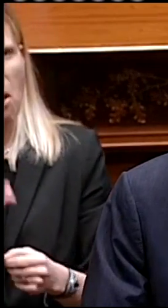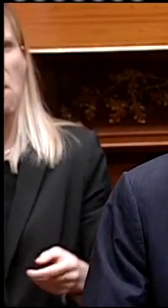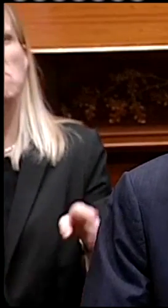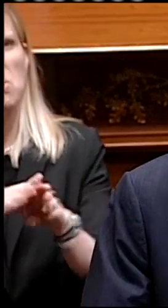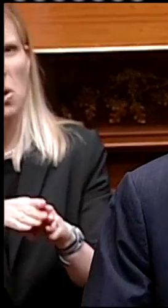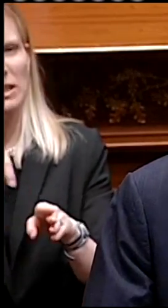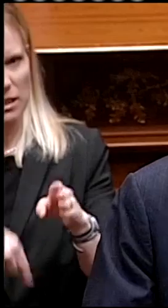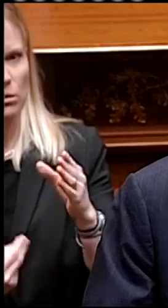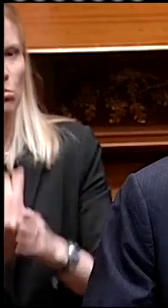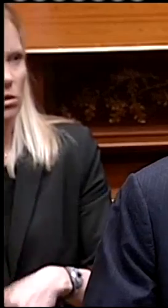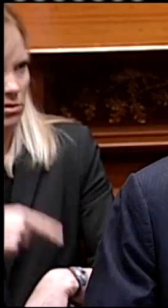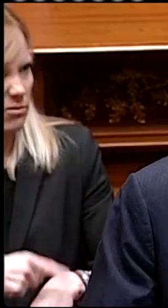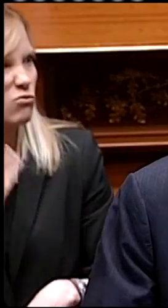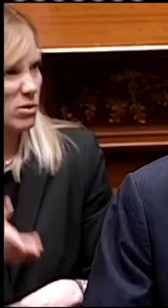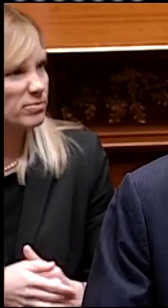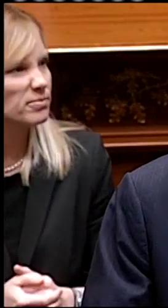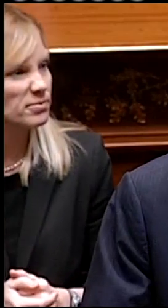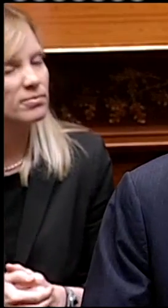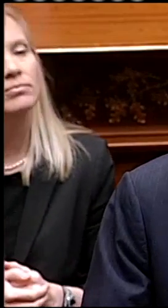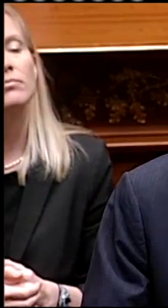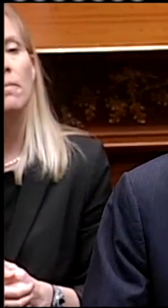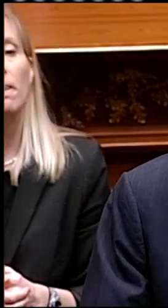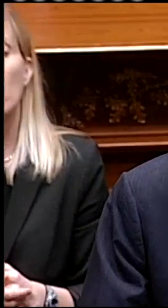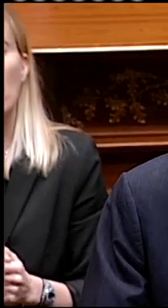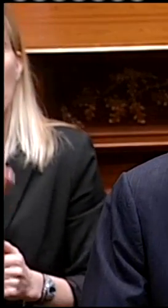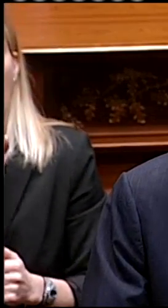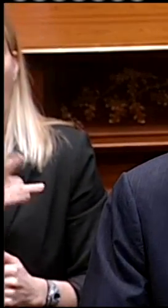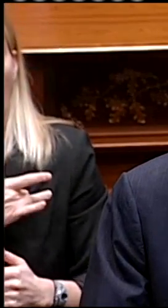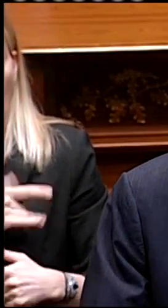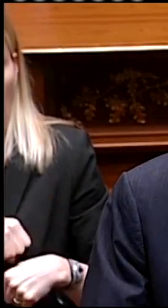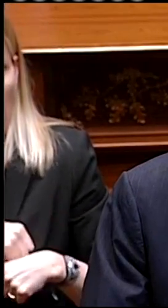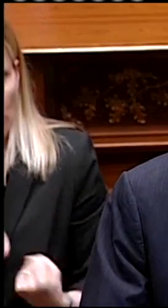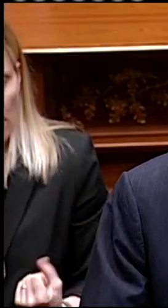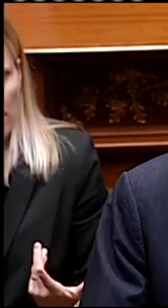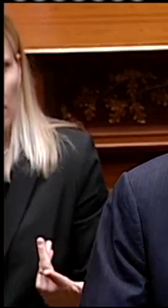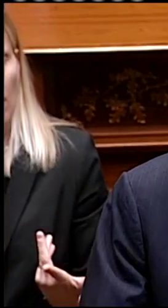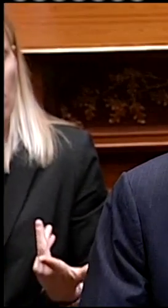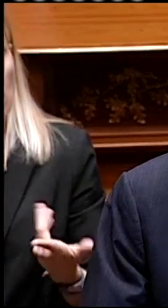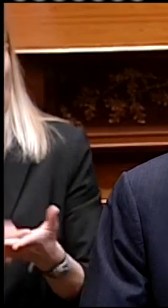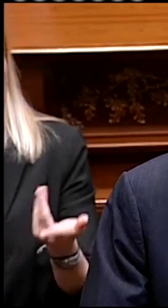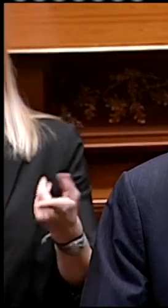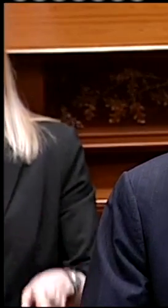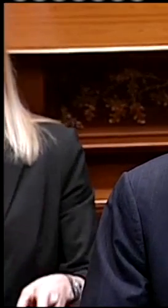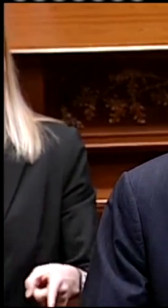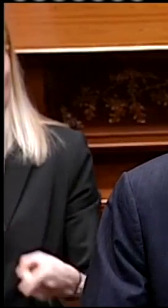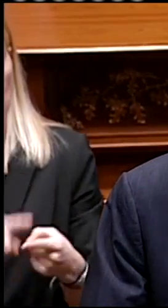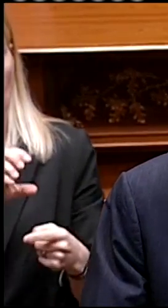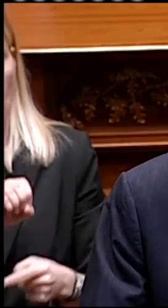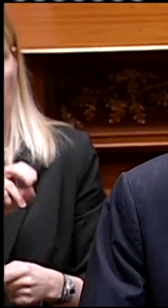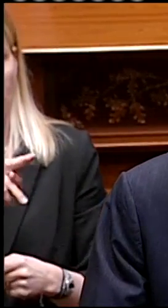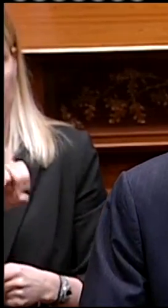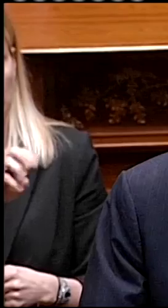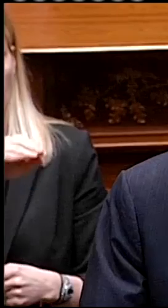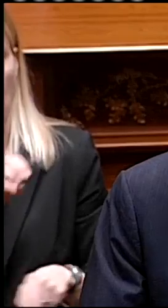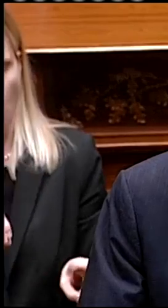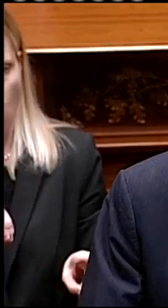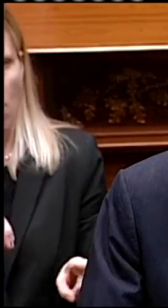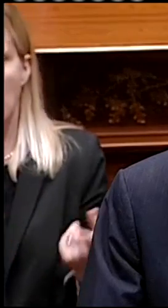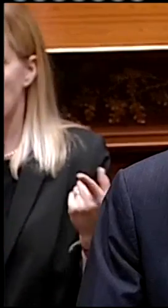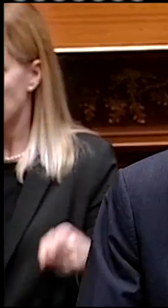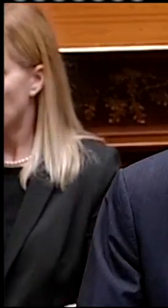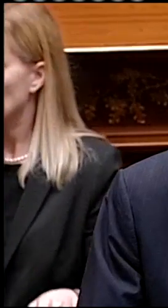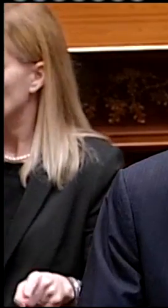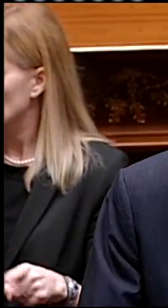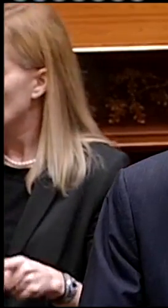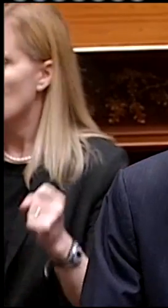close this spring. It is heartbreaking that what is happening to Onesimo is happening